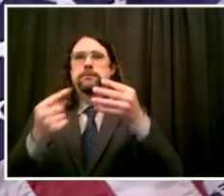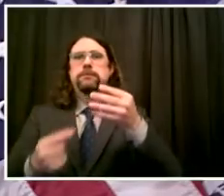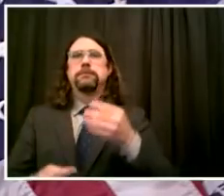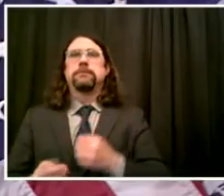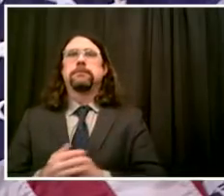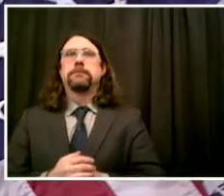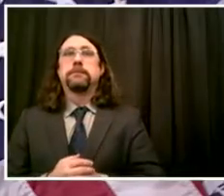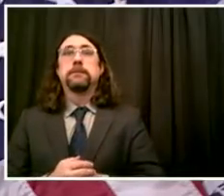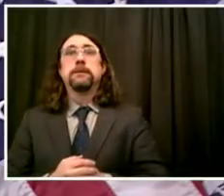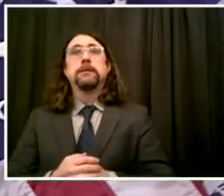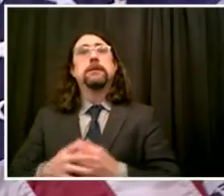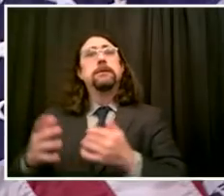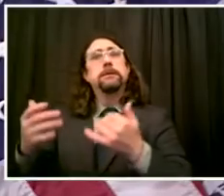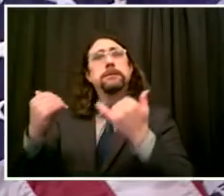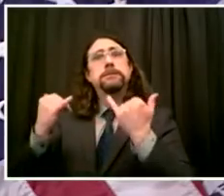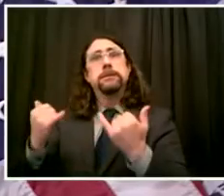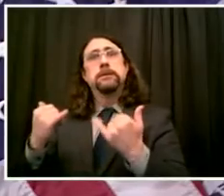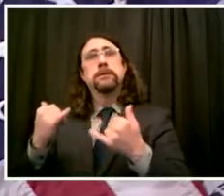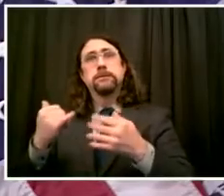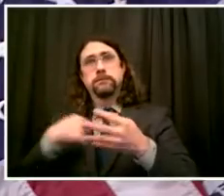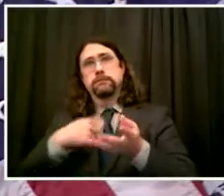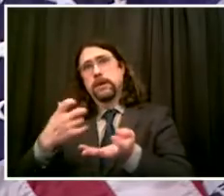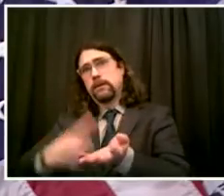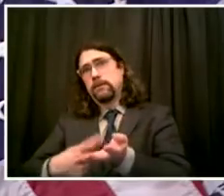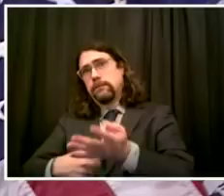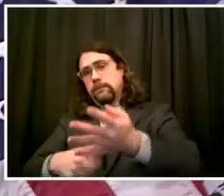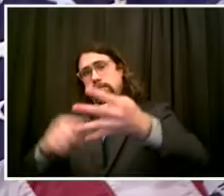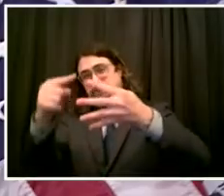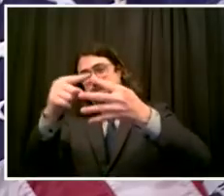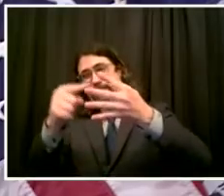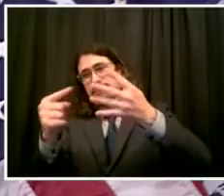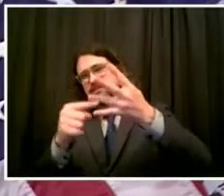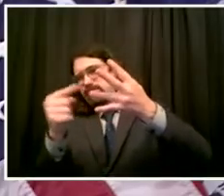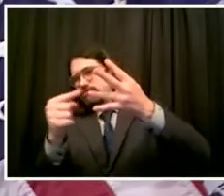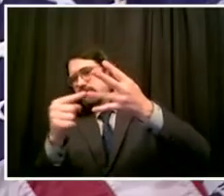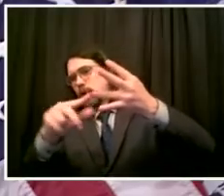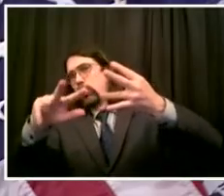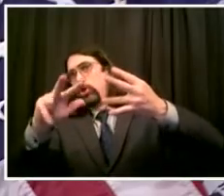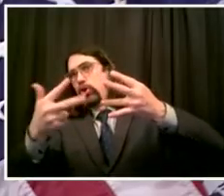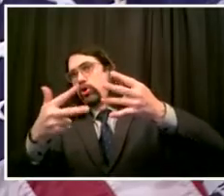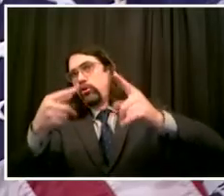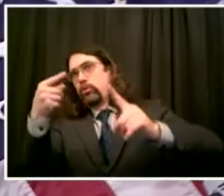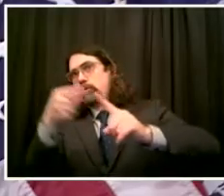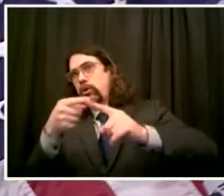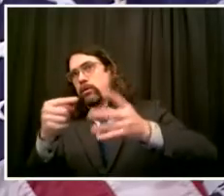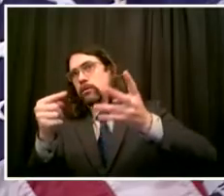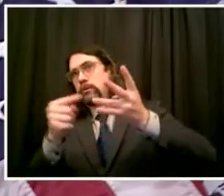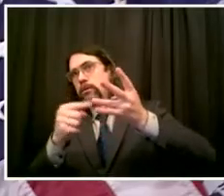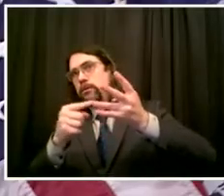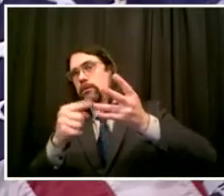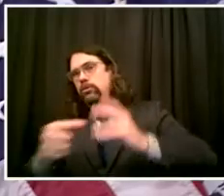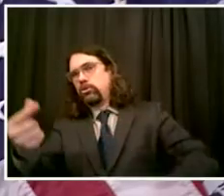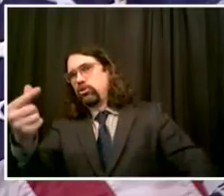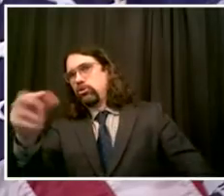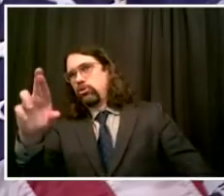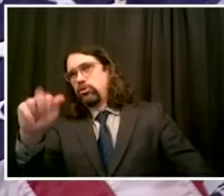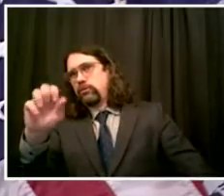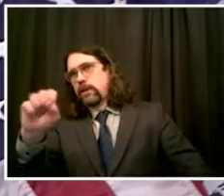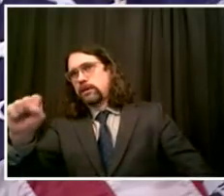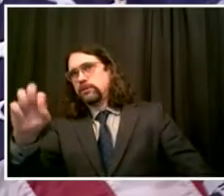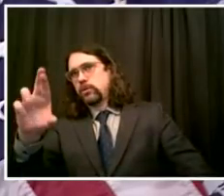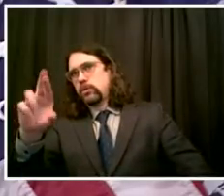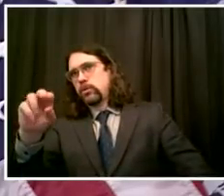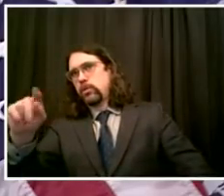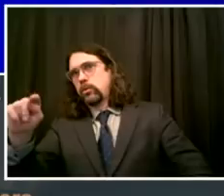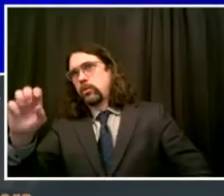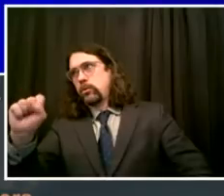the grassroots reach of these community-based healthcare providers. So we're going to be working with over